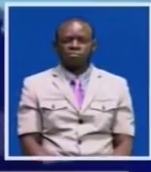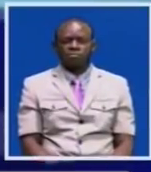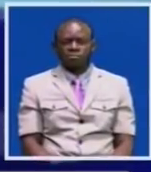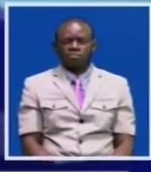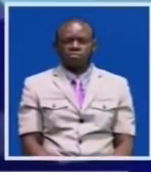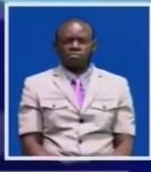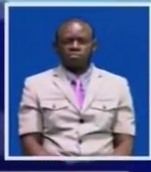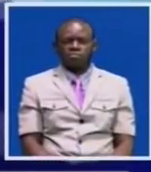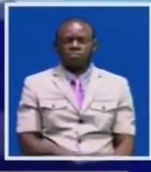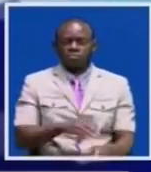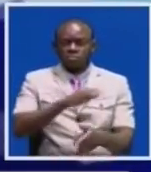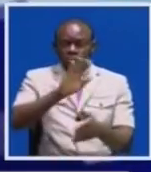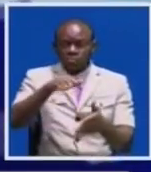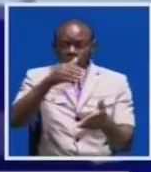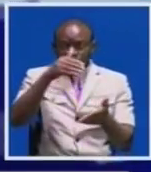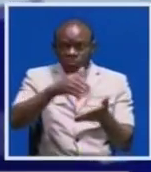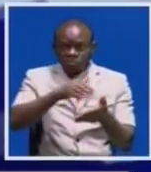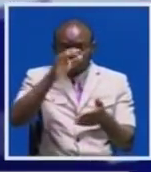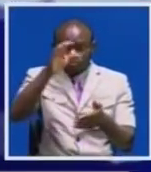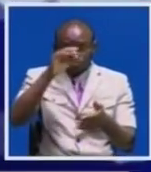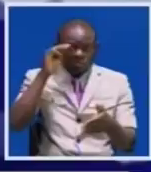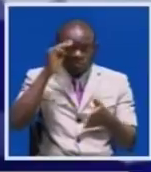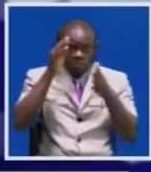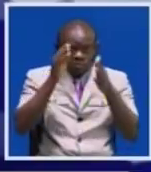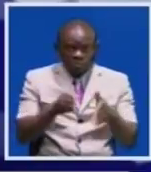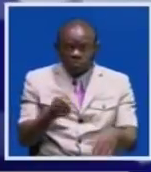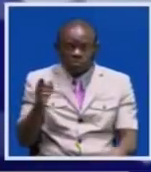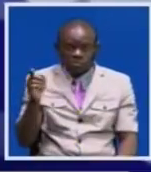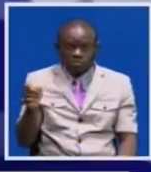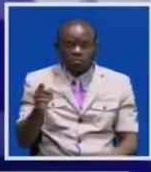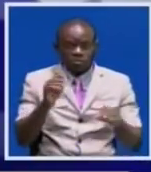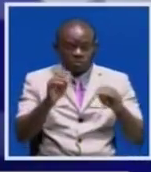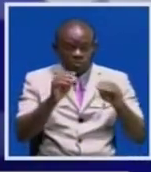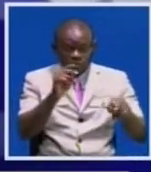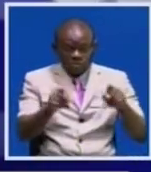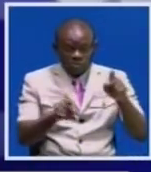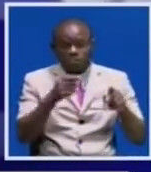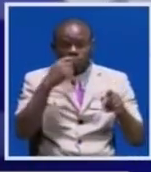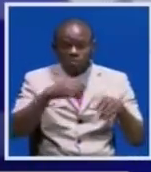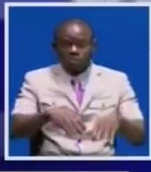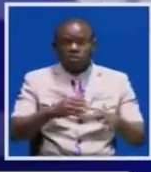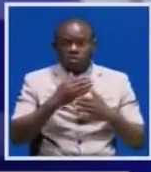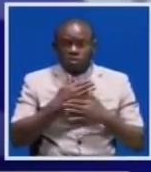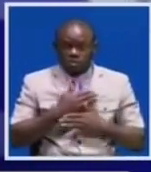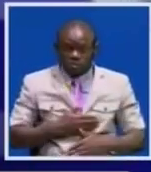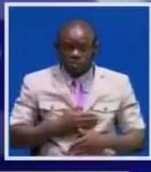Meanwhile, Central Province Minister Sidney Muchinga has appealed to people in the region to maintain peace, love and unity.